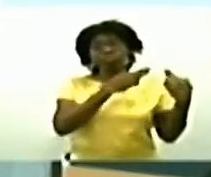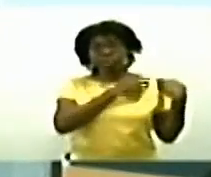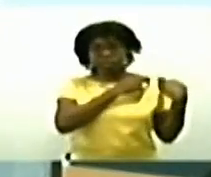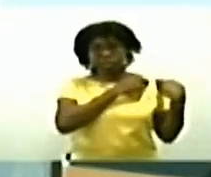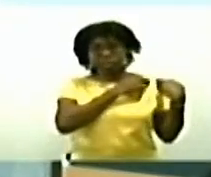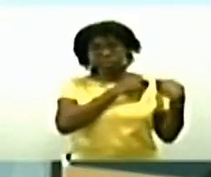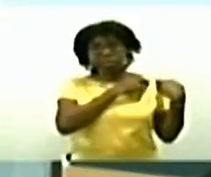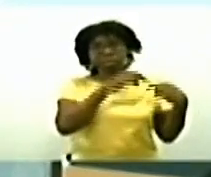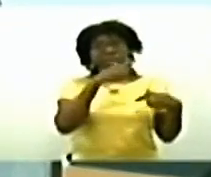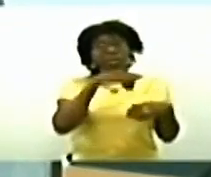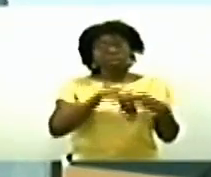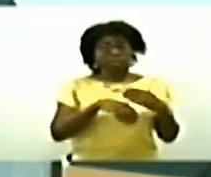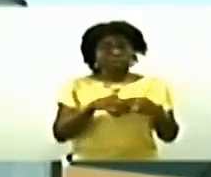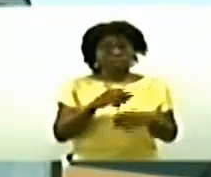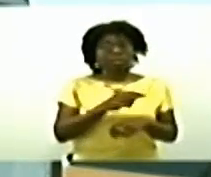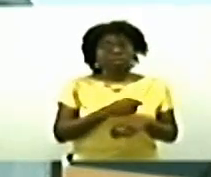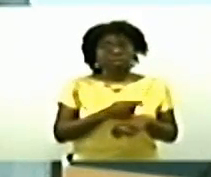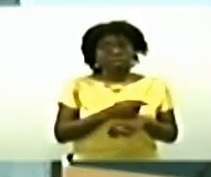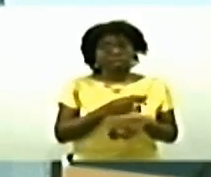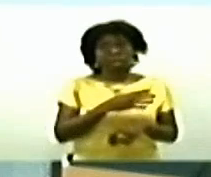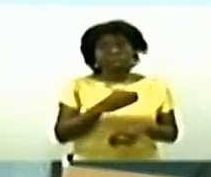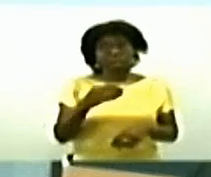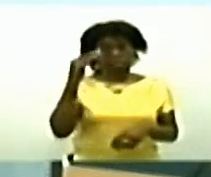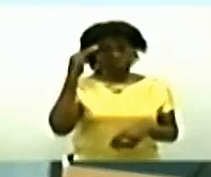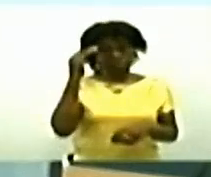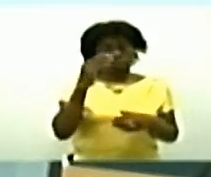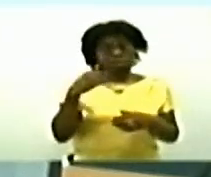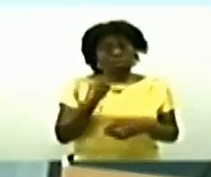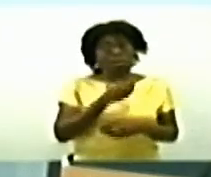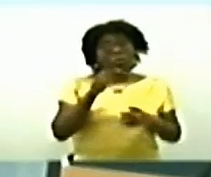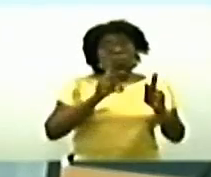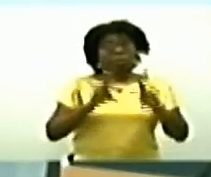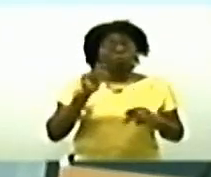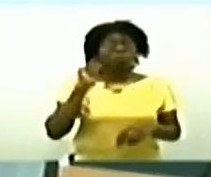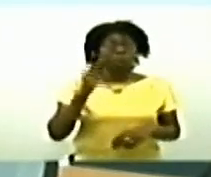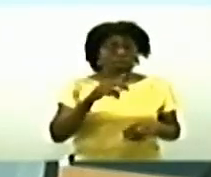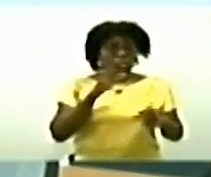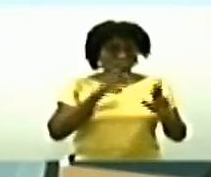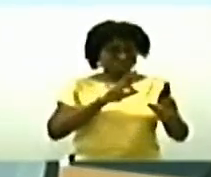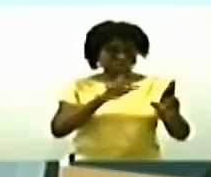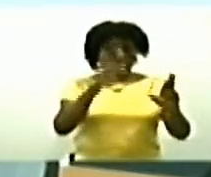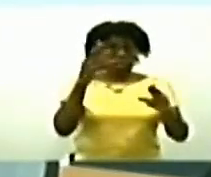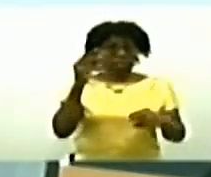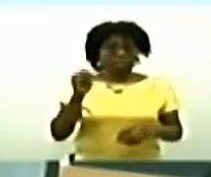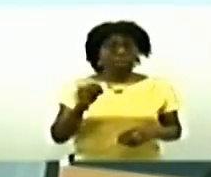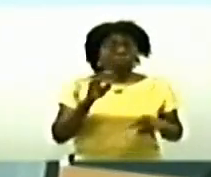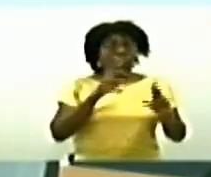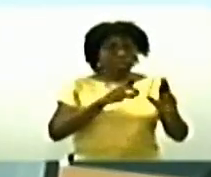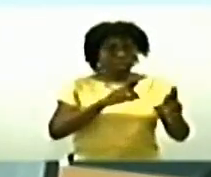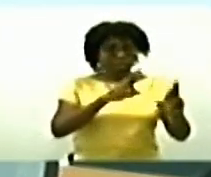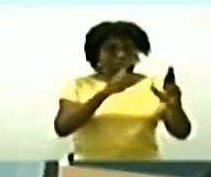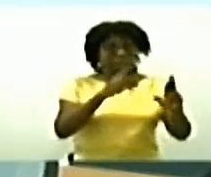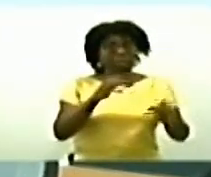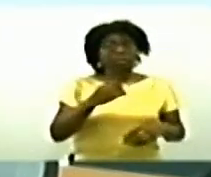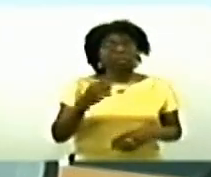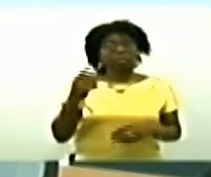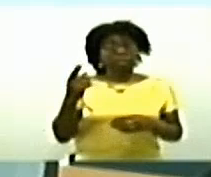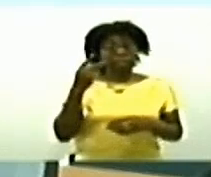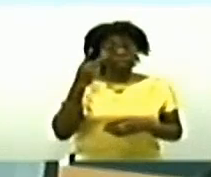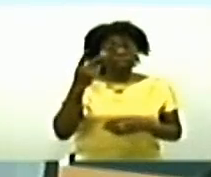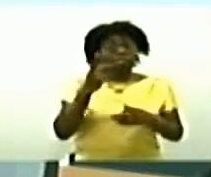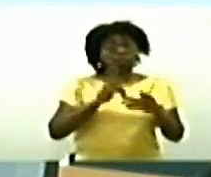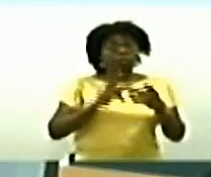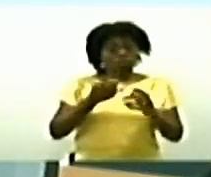responsibility in the country. And I know our people will respect them, and that's where I'm going with the point. The respect I am seeing from our